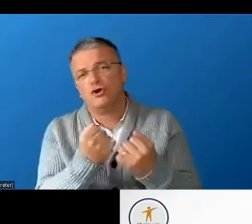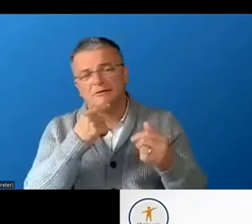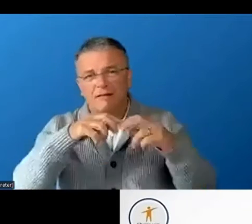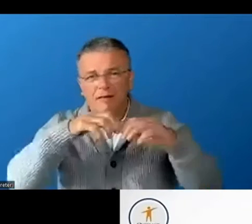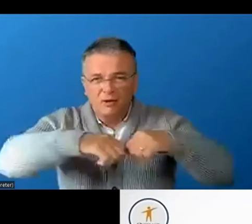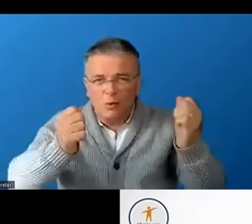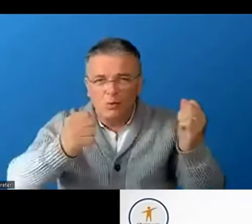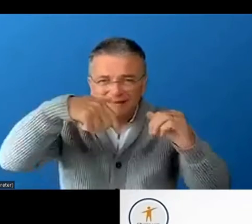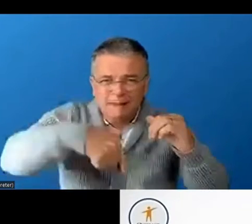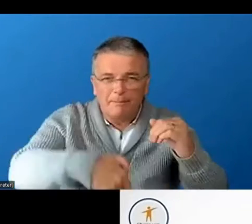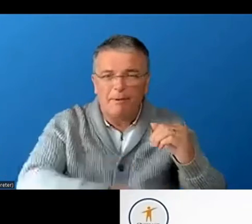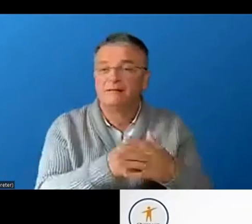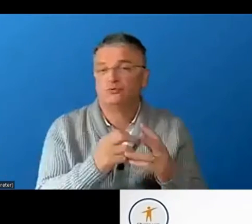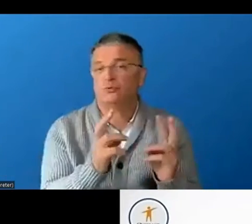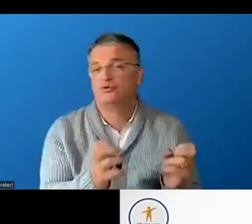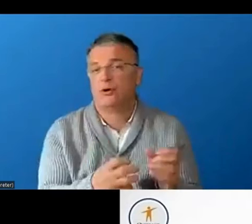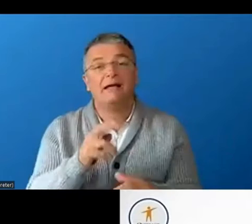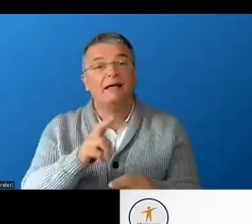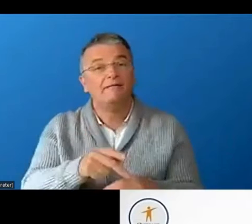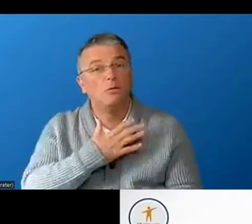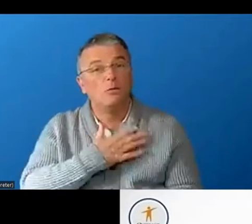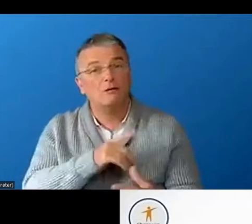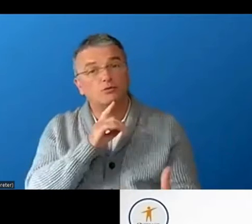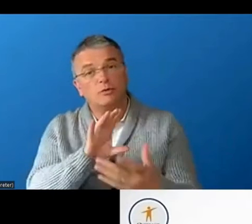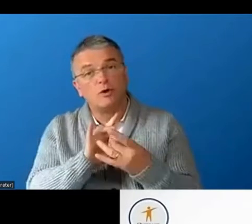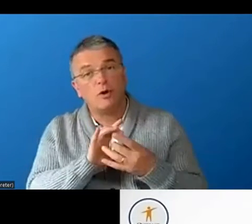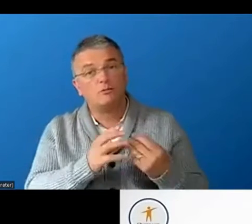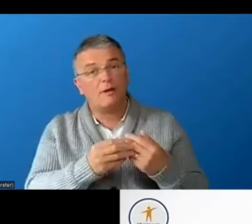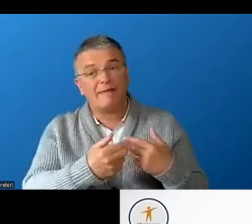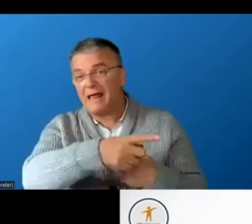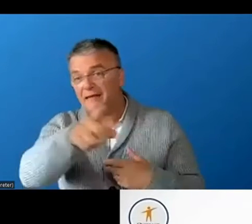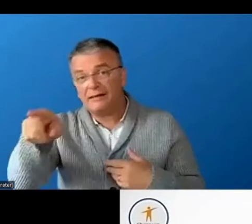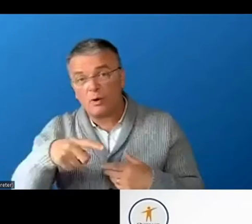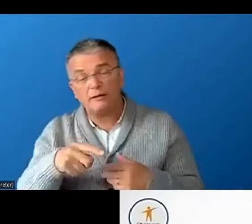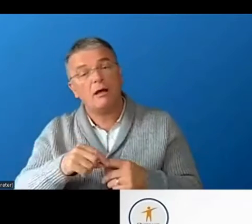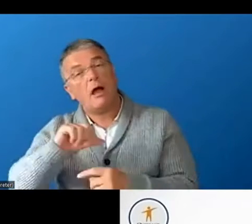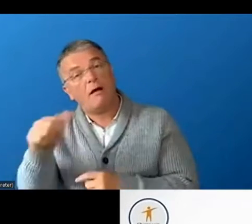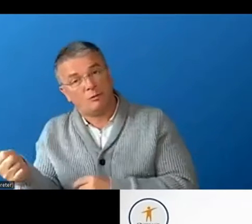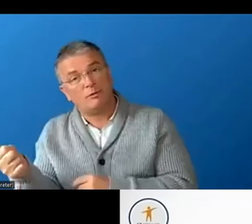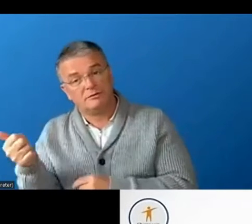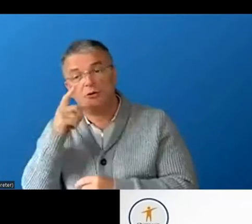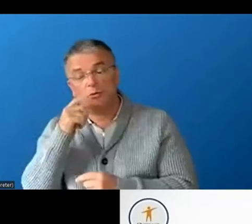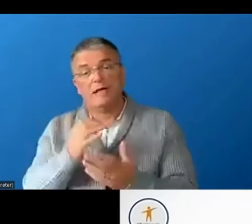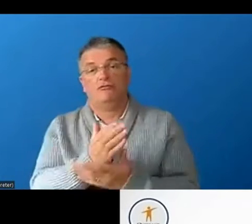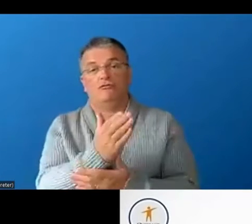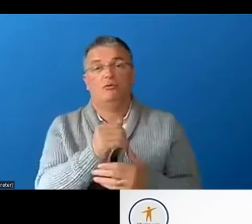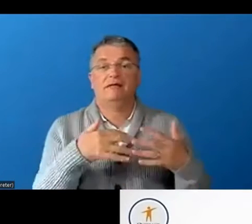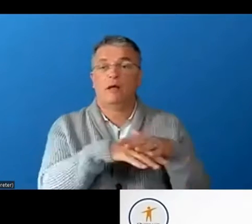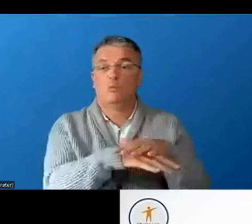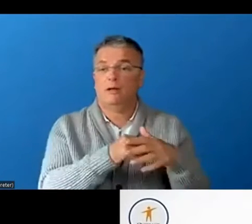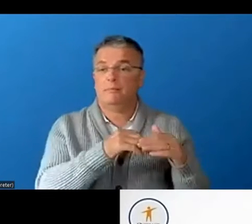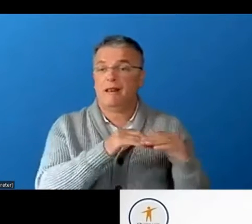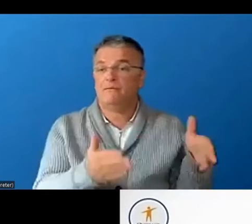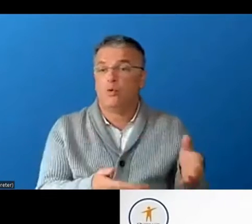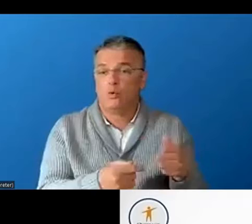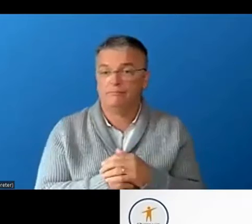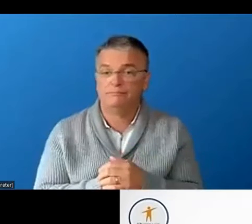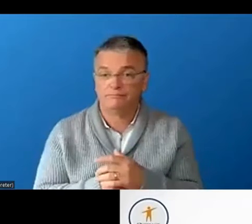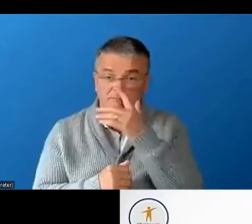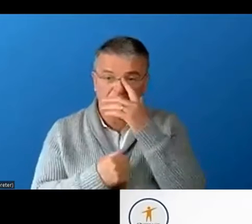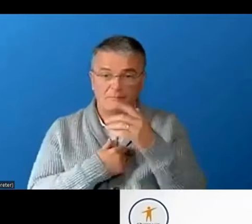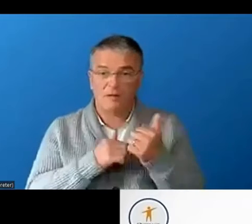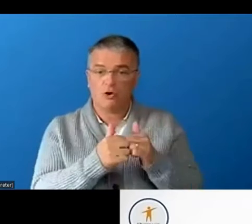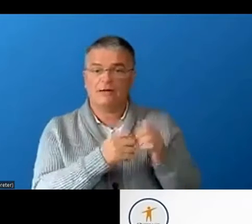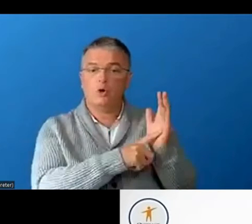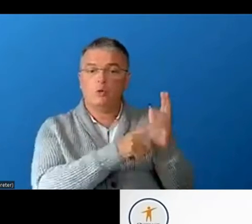into topics. If you would like to connect with anyone afterwards, you can do so through our networking platform, and my colleague Lucy